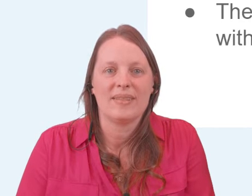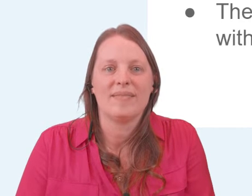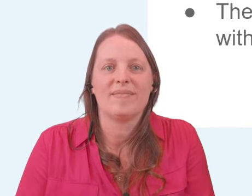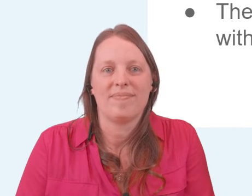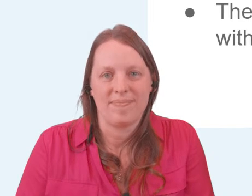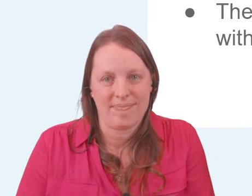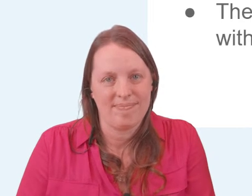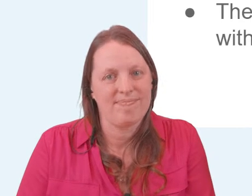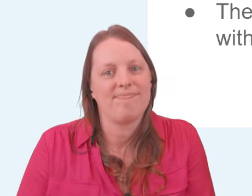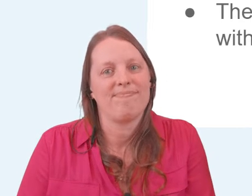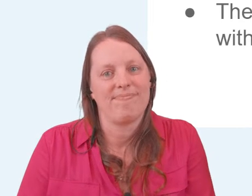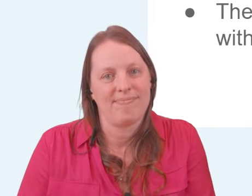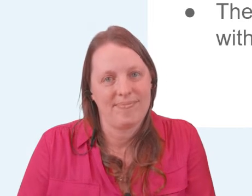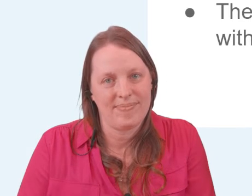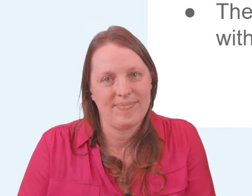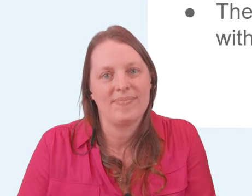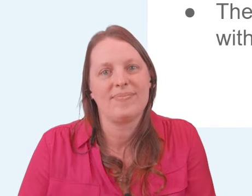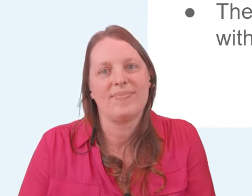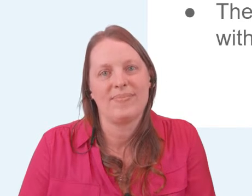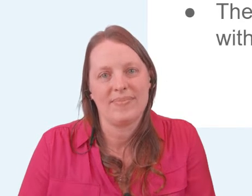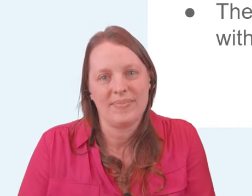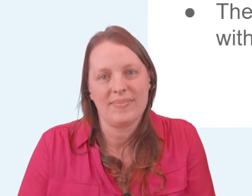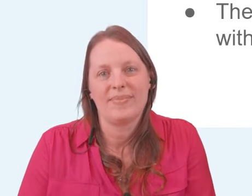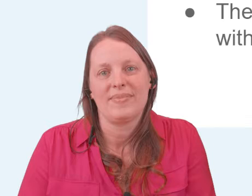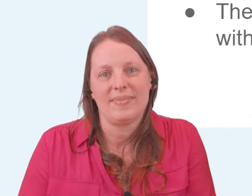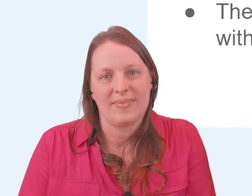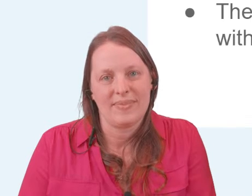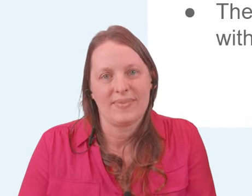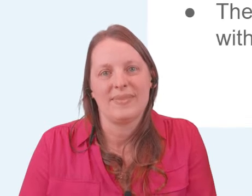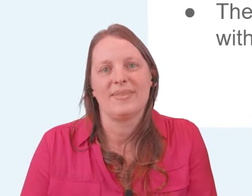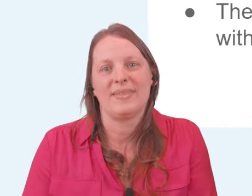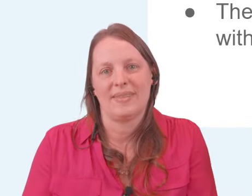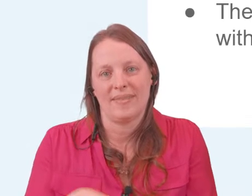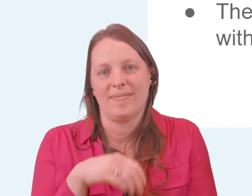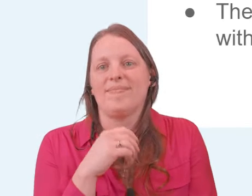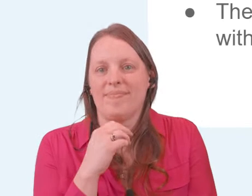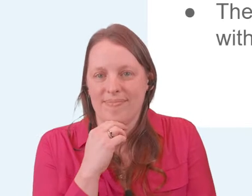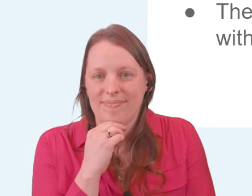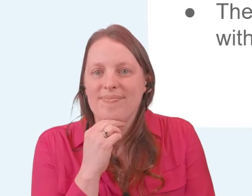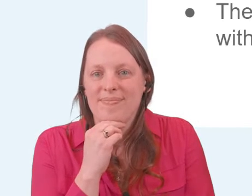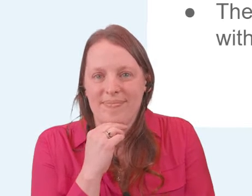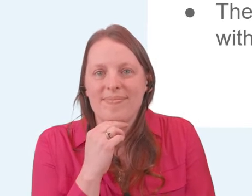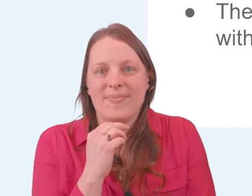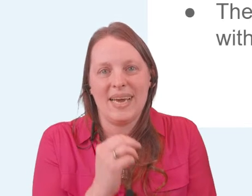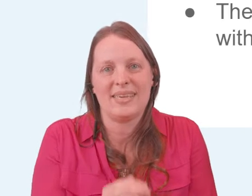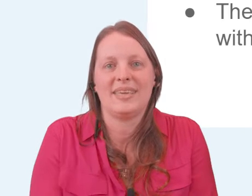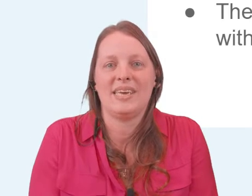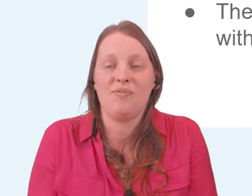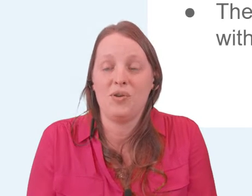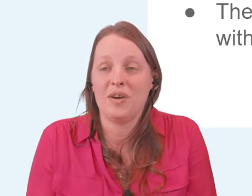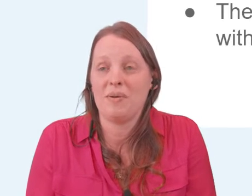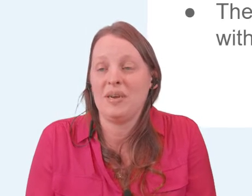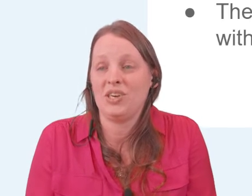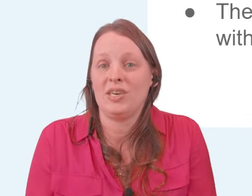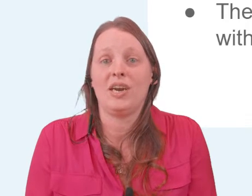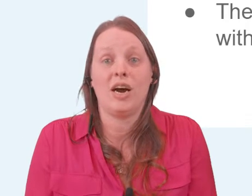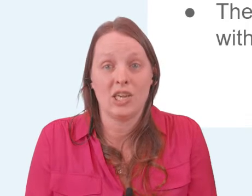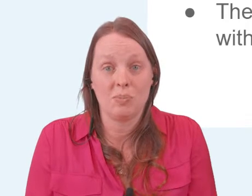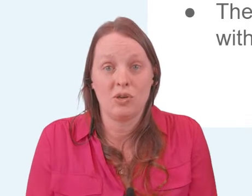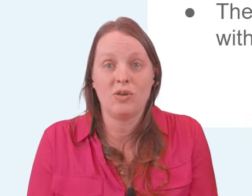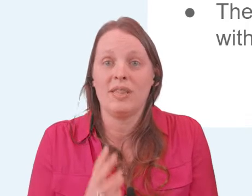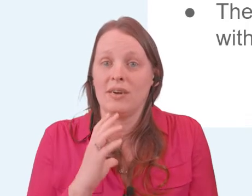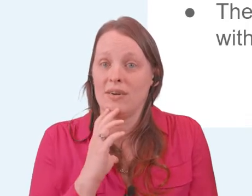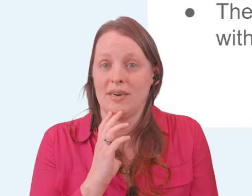ampulary arm or apogeotropic, this is difficult. I prefer my maneuver. Yes, and if you have a patient